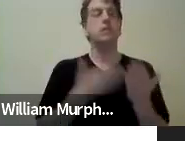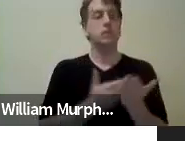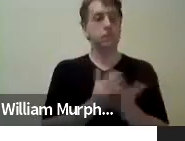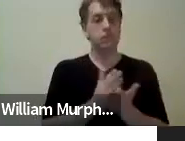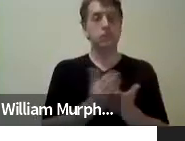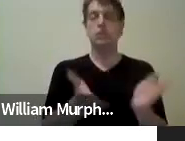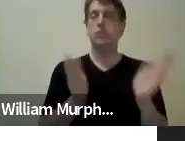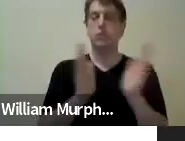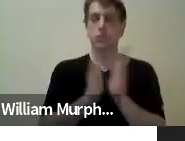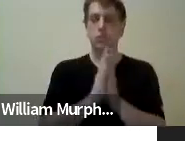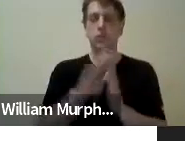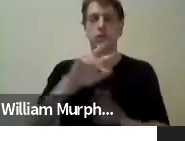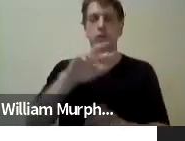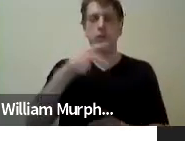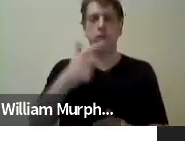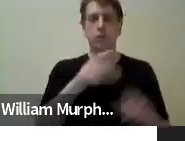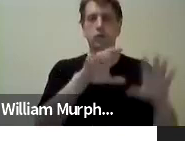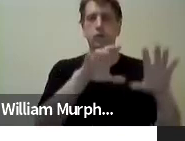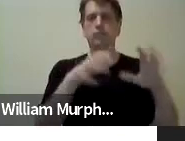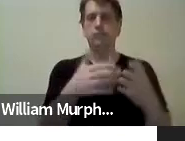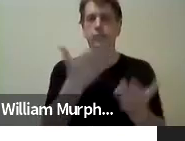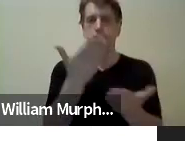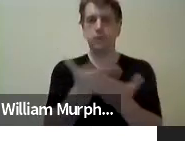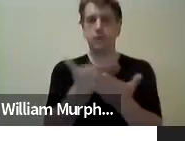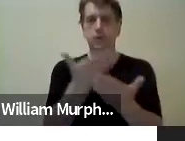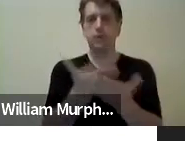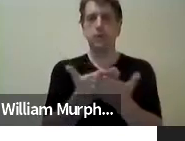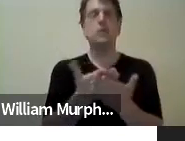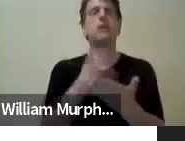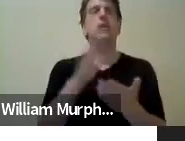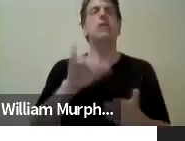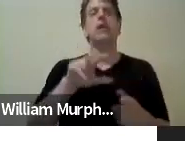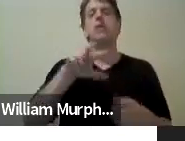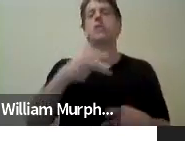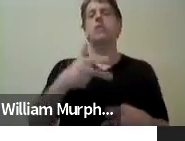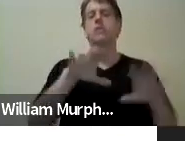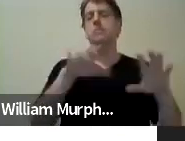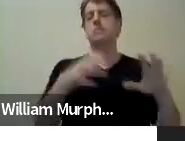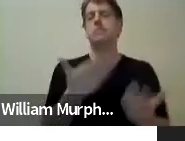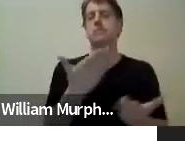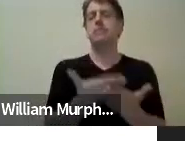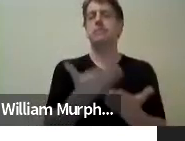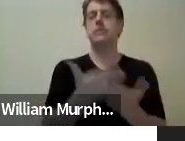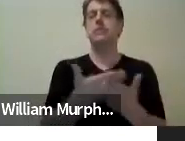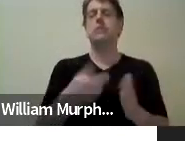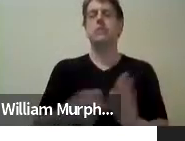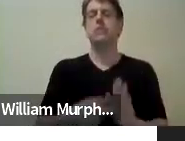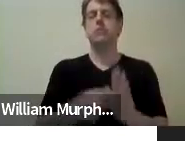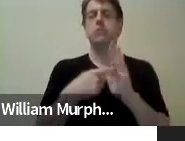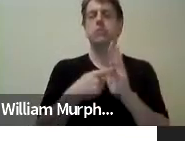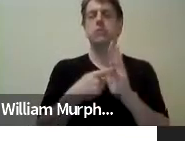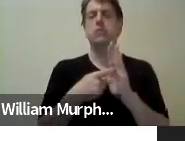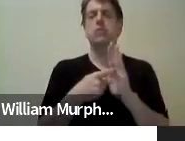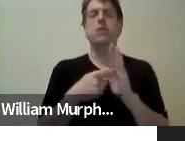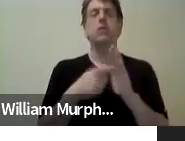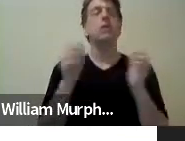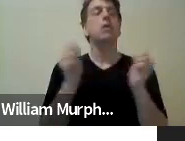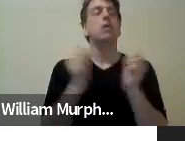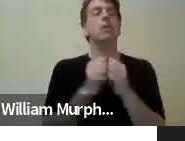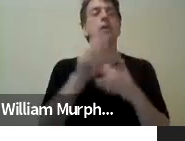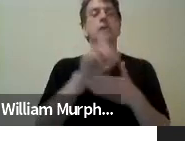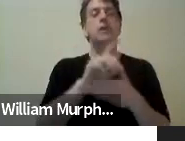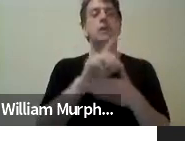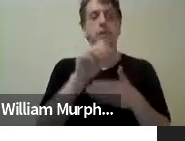request third party verification. And that third party verification is required when the disability and